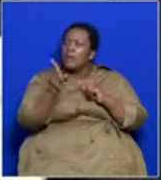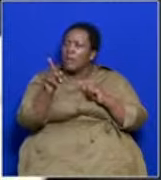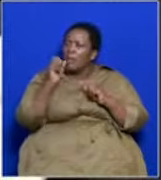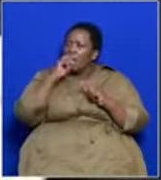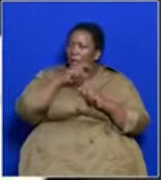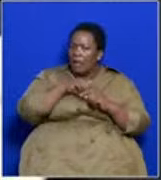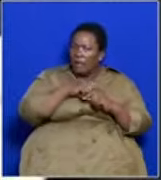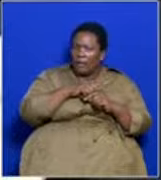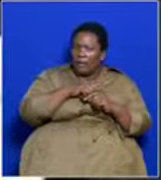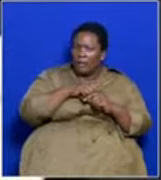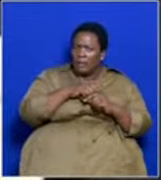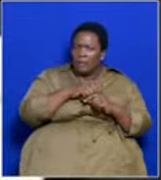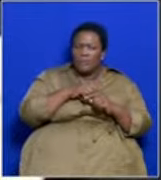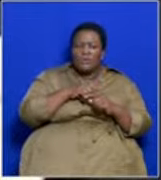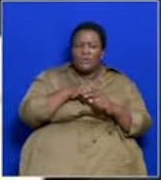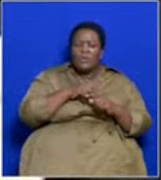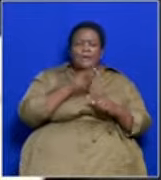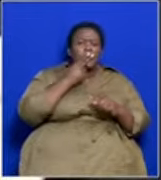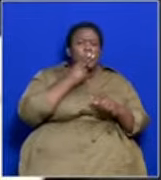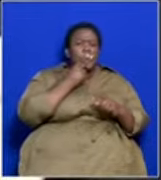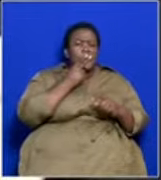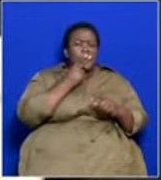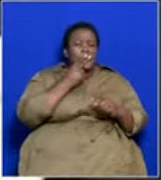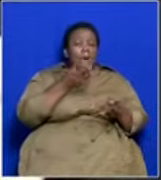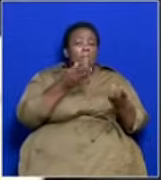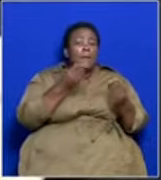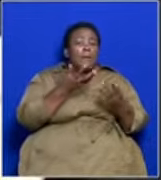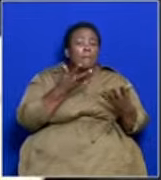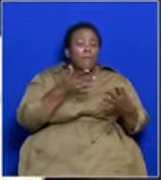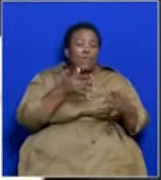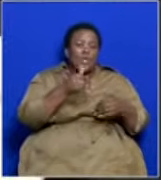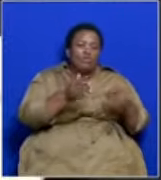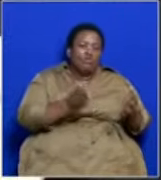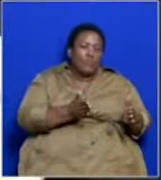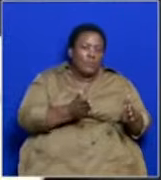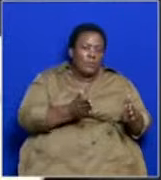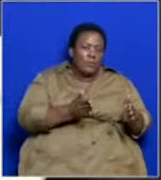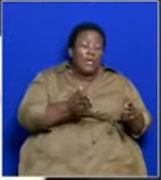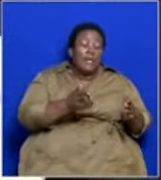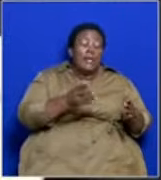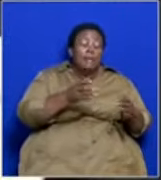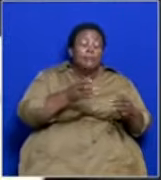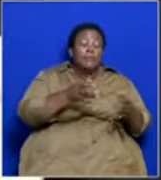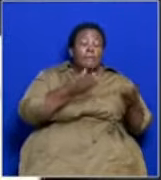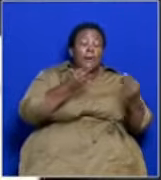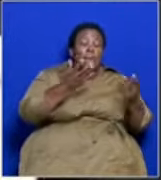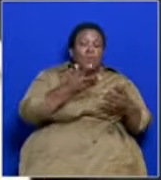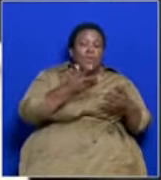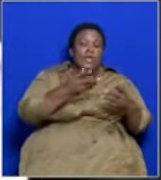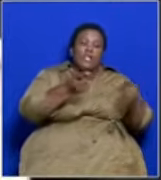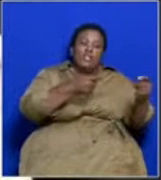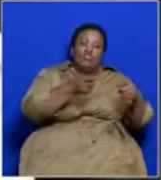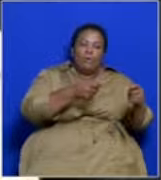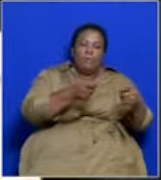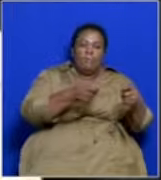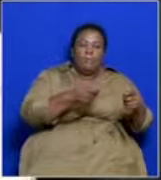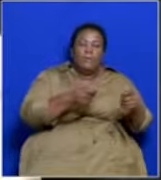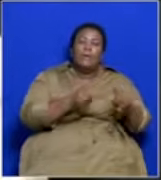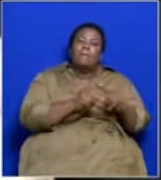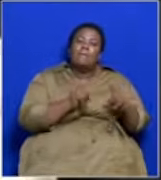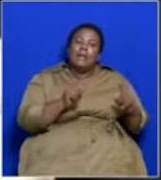52.3, you say the photo album shows that they seized more than 2 boxes of cigarettes while they only booked 2.